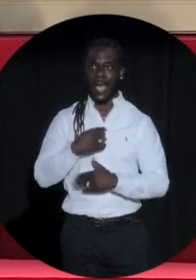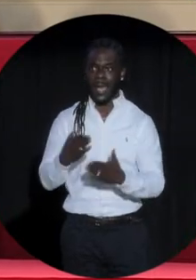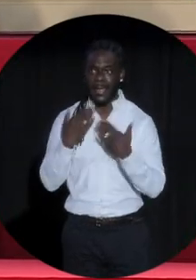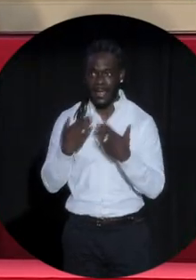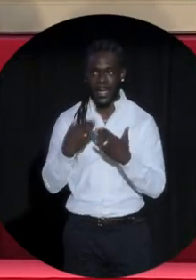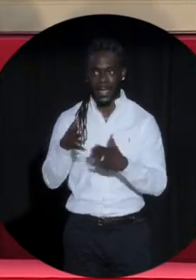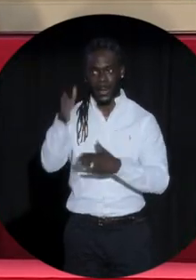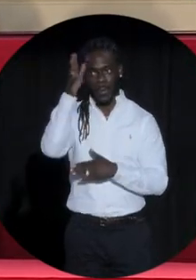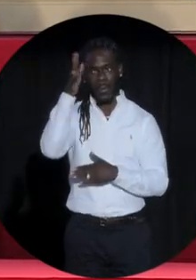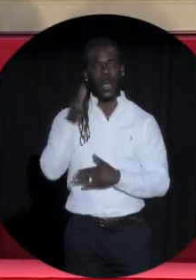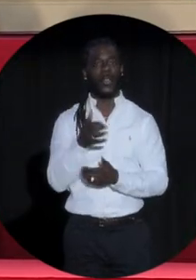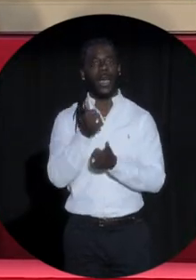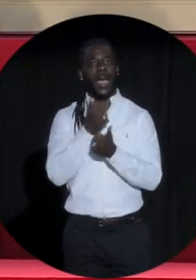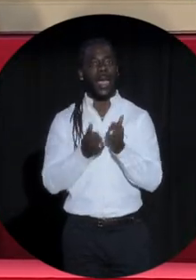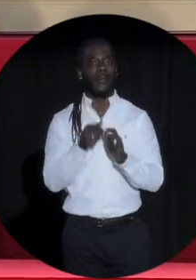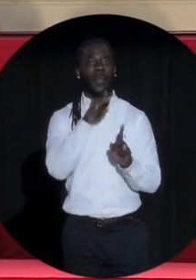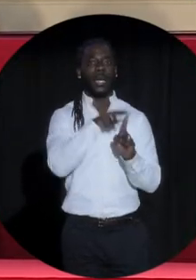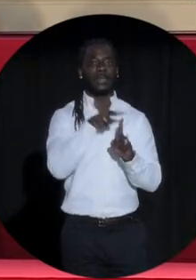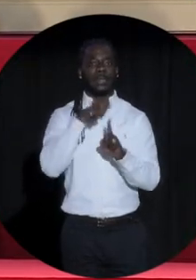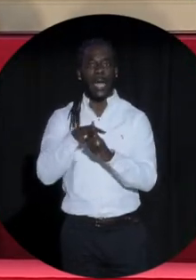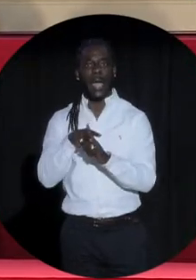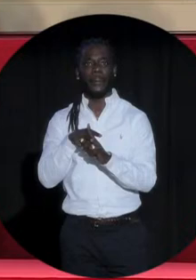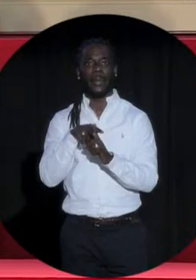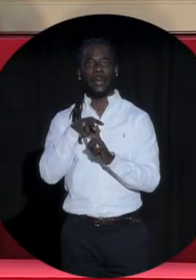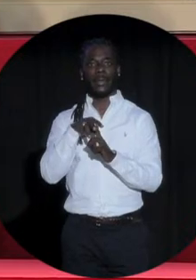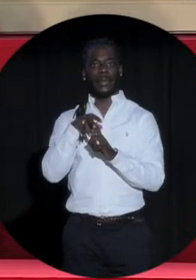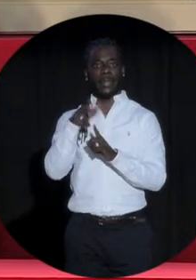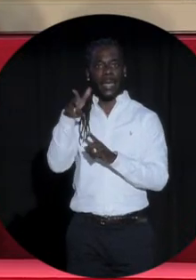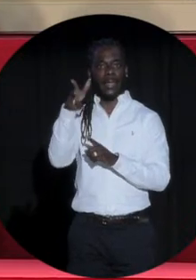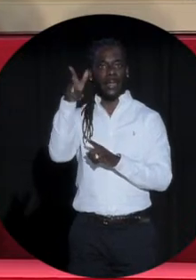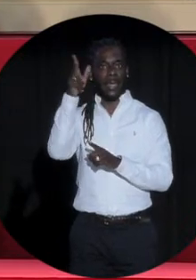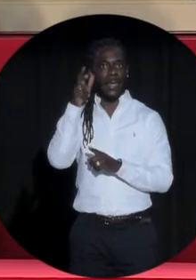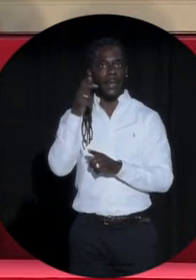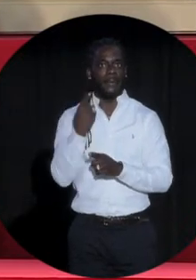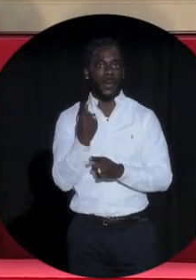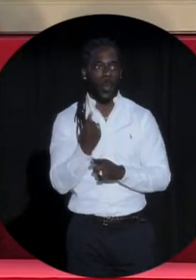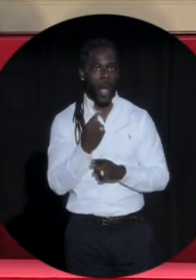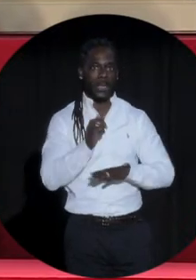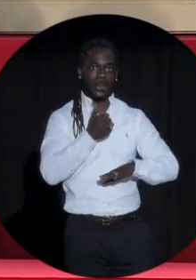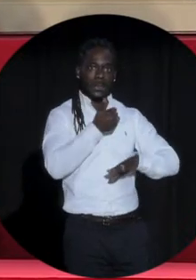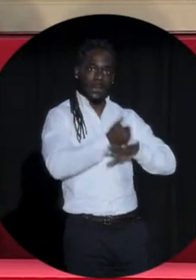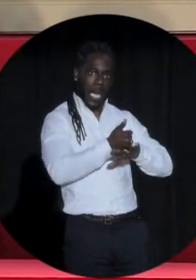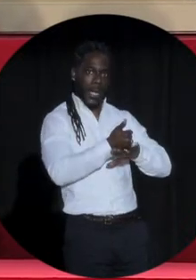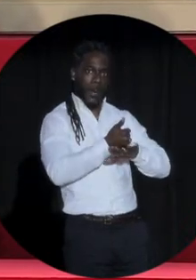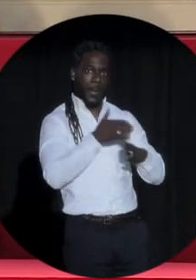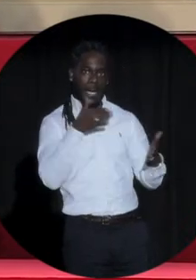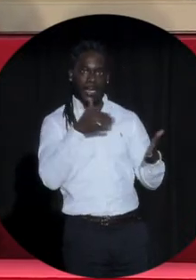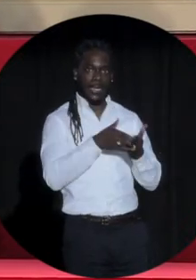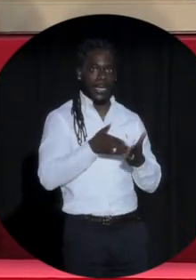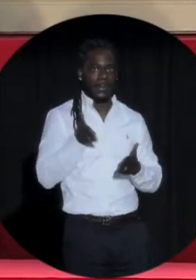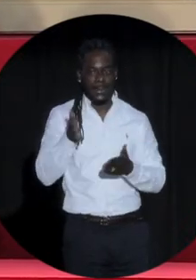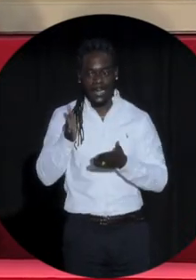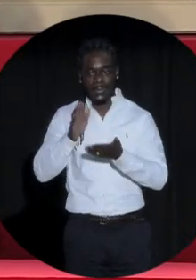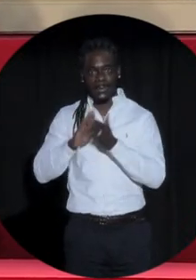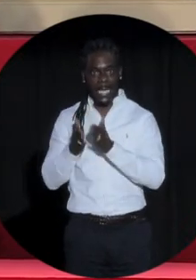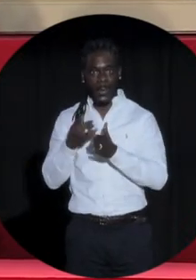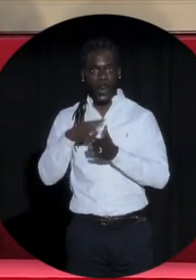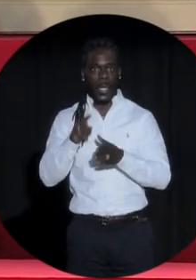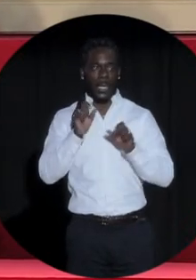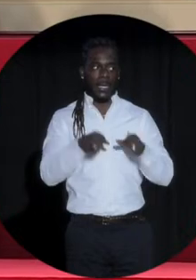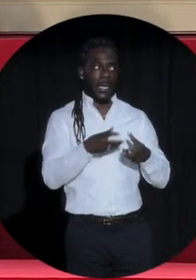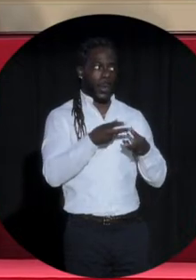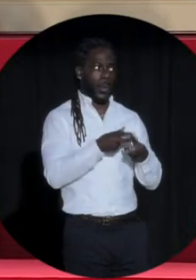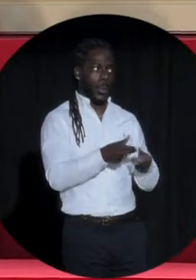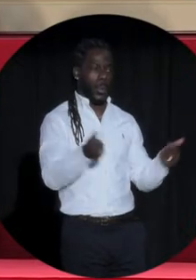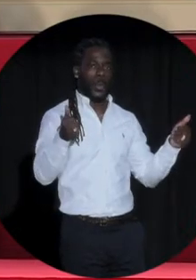every assignment that the evil one has set up against this county, we render it